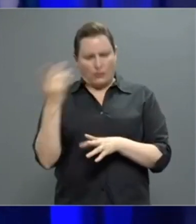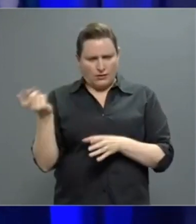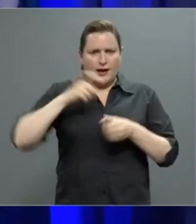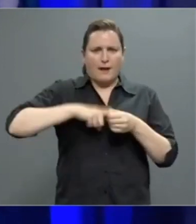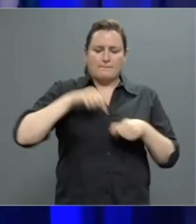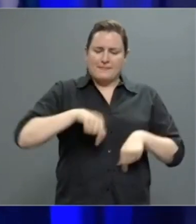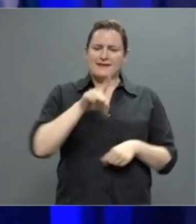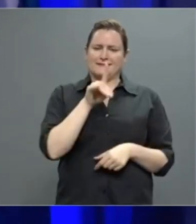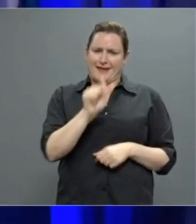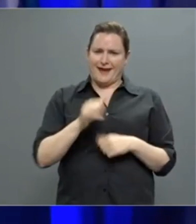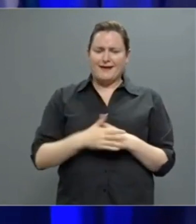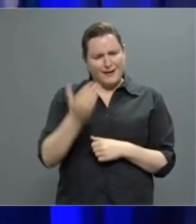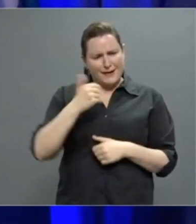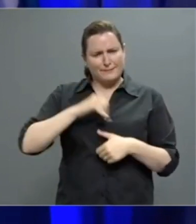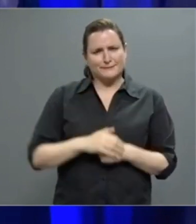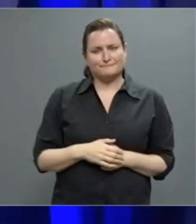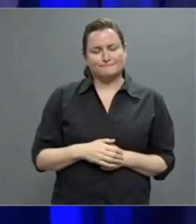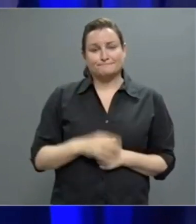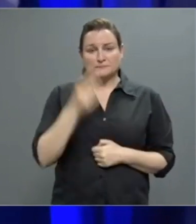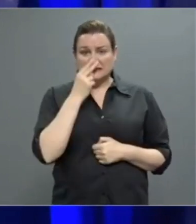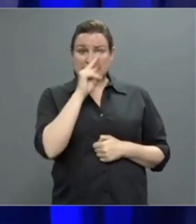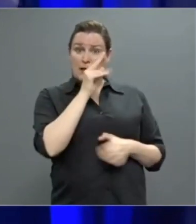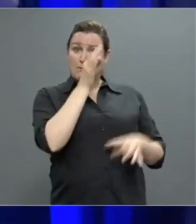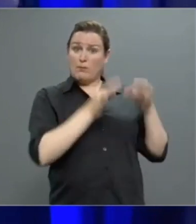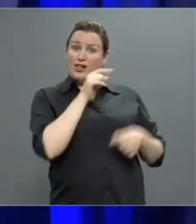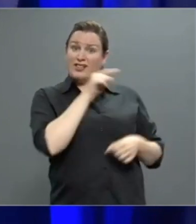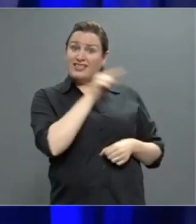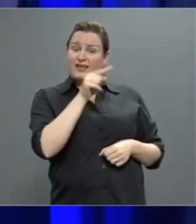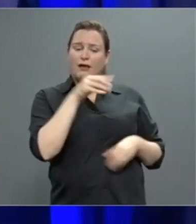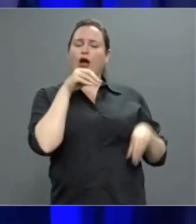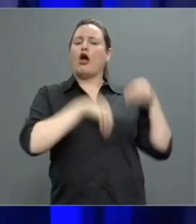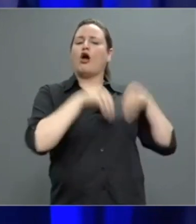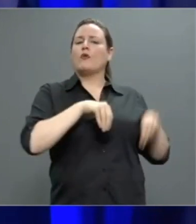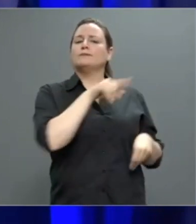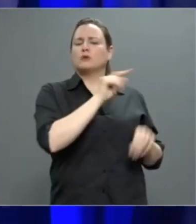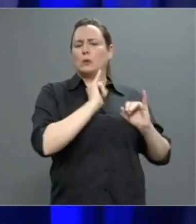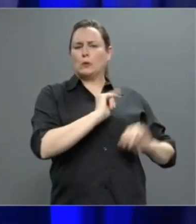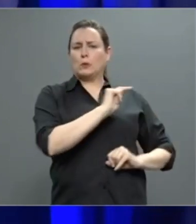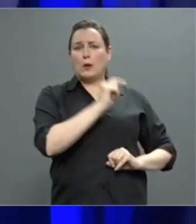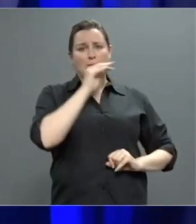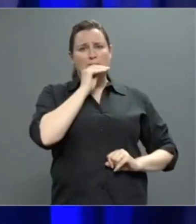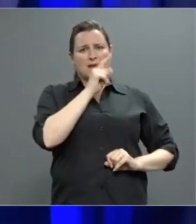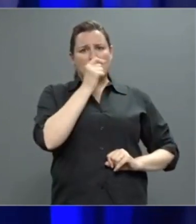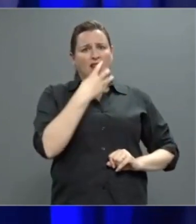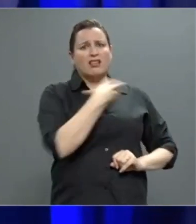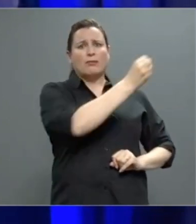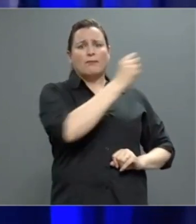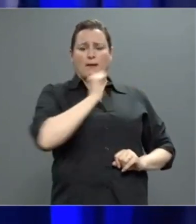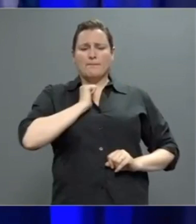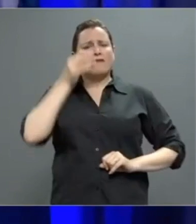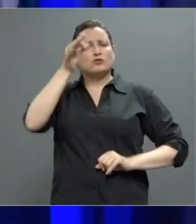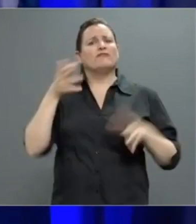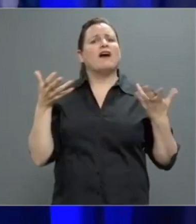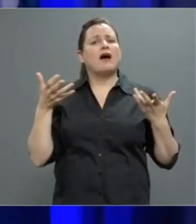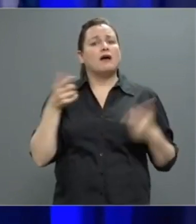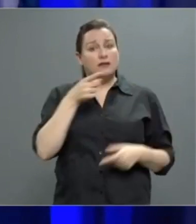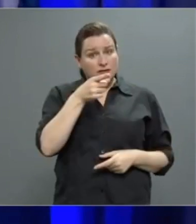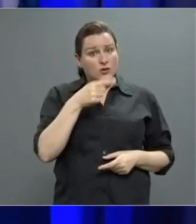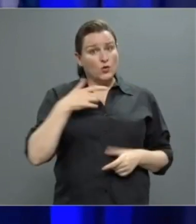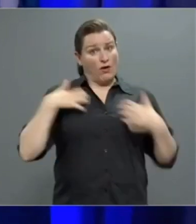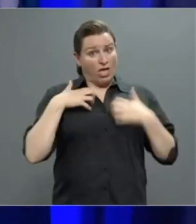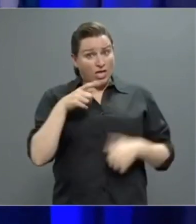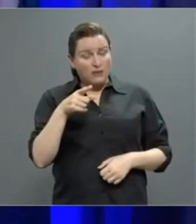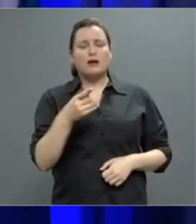you're tired of corrupt politicians who've stolen your future and that of your children, you have a home in our DA.